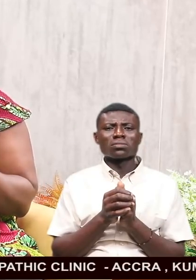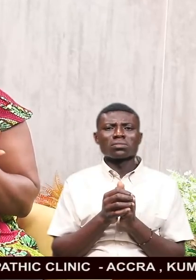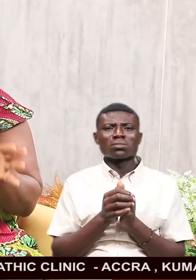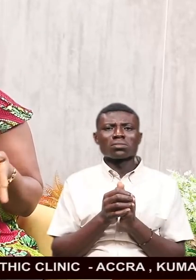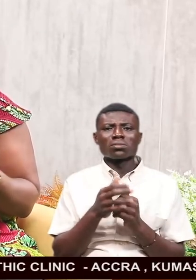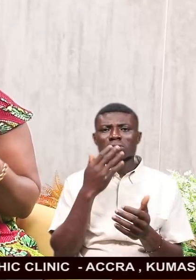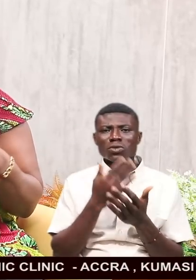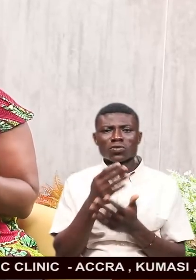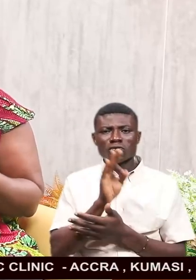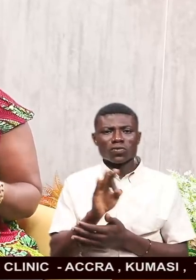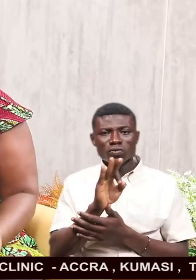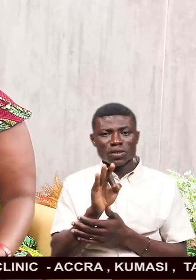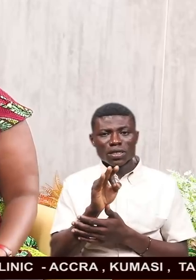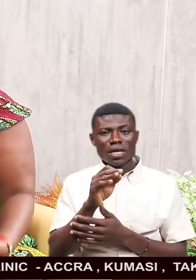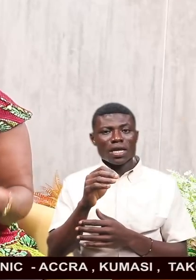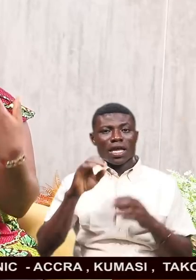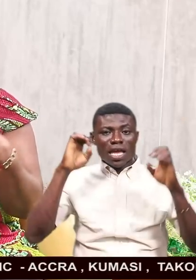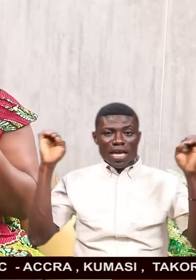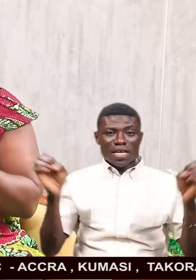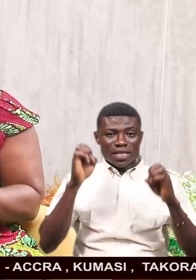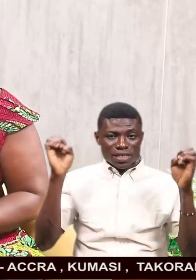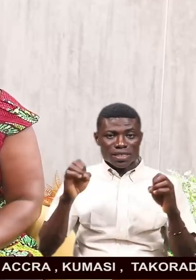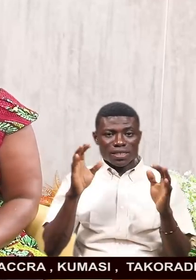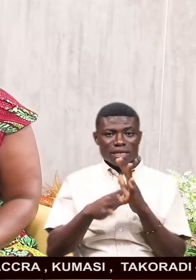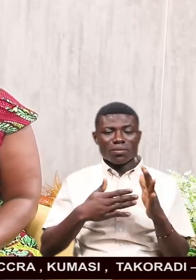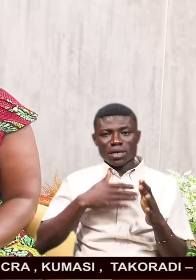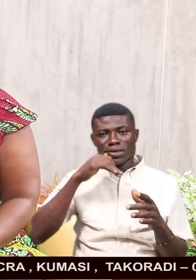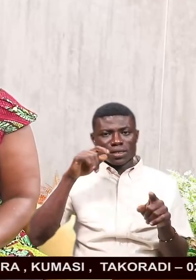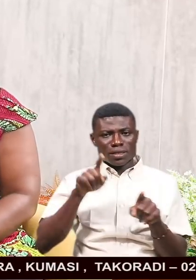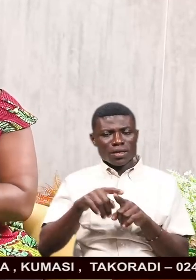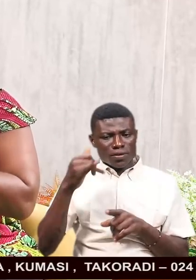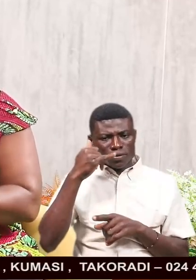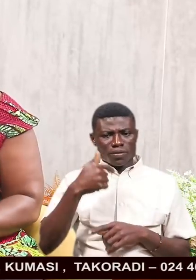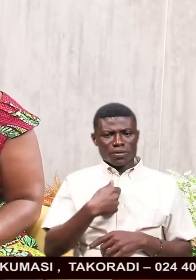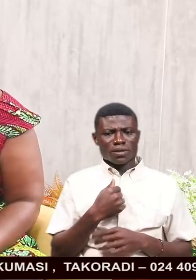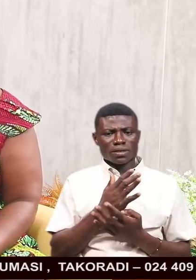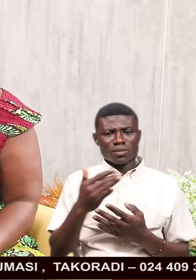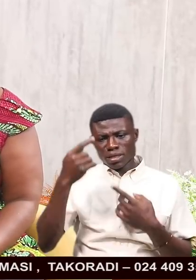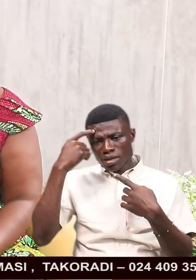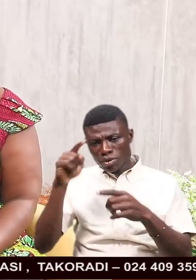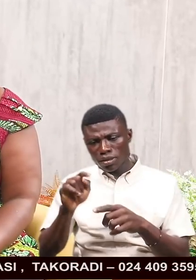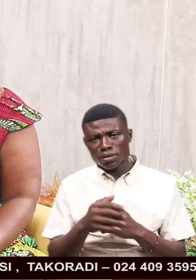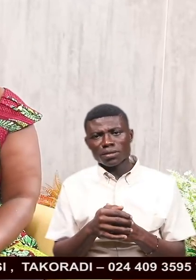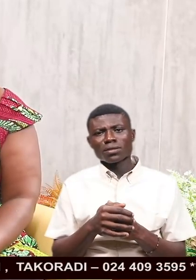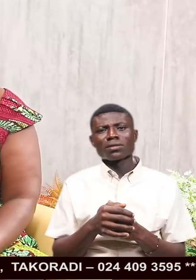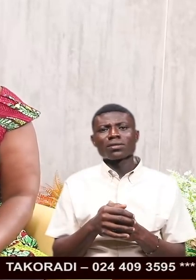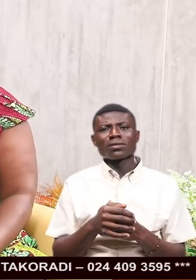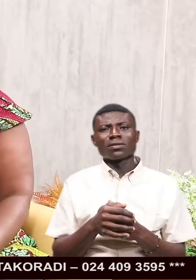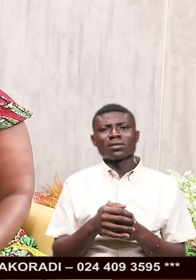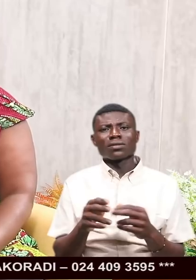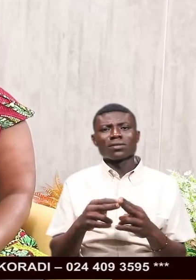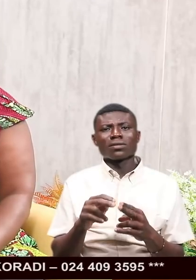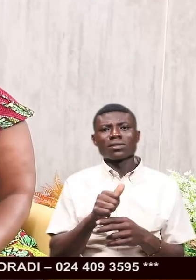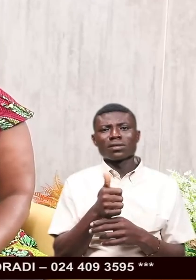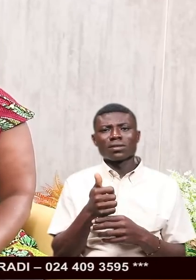Good Friday 2019 e na me sister frame me e no se enti mi koso. Enti no obi e